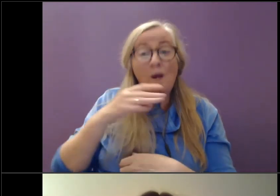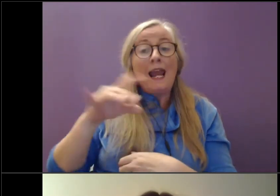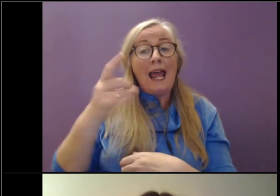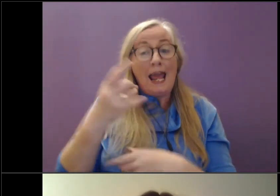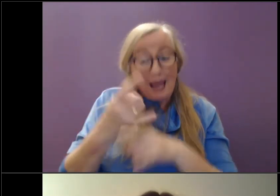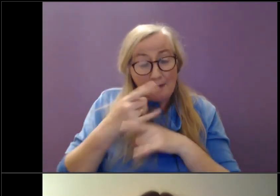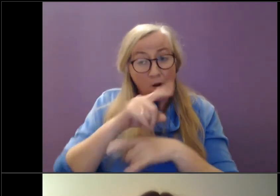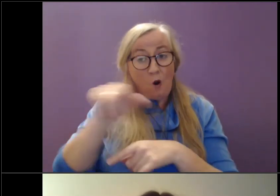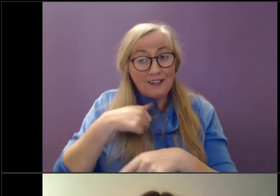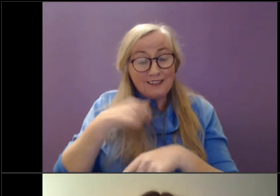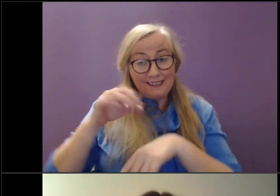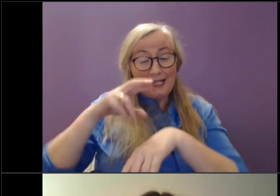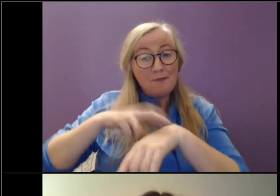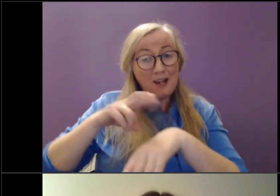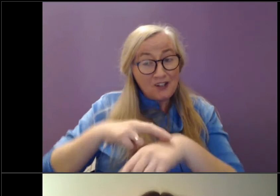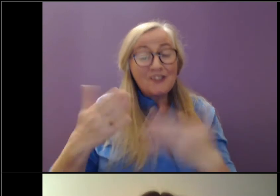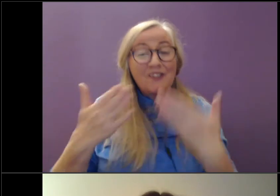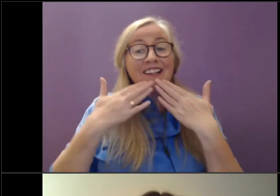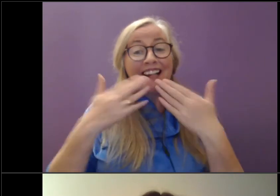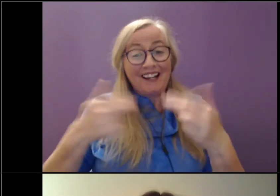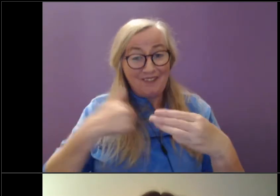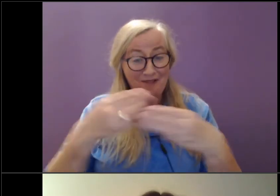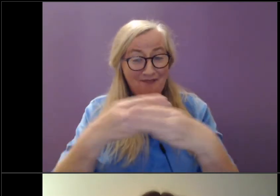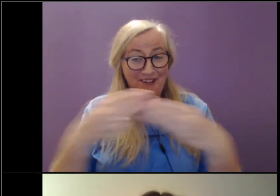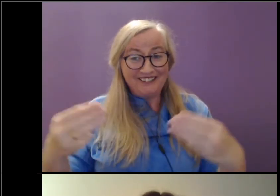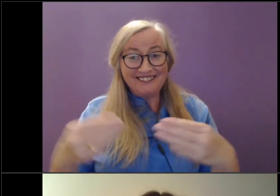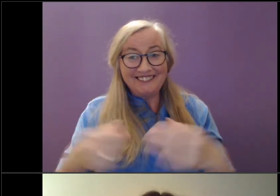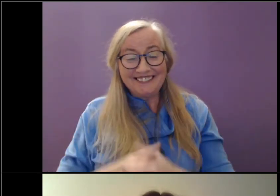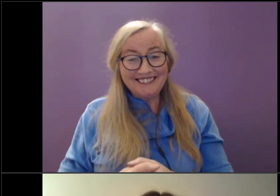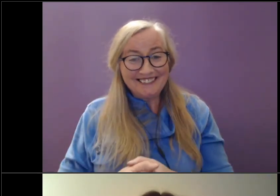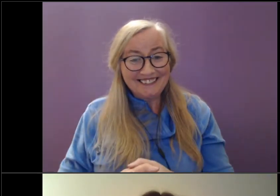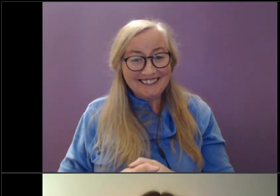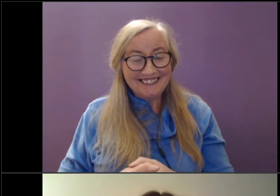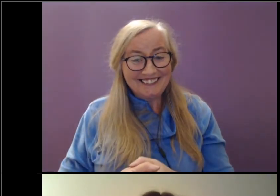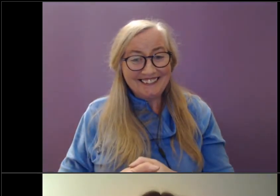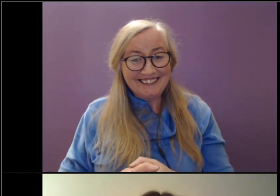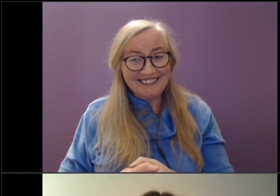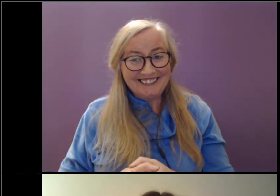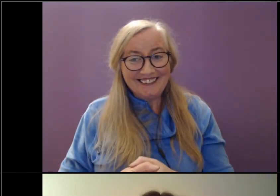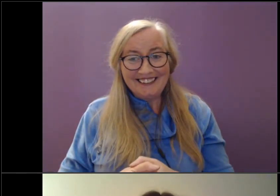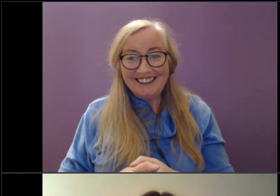thank you very much. Thank you.